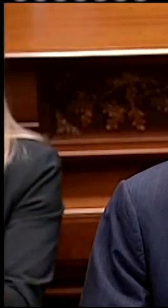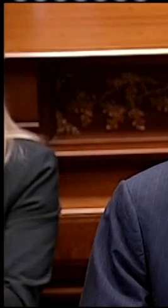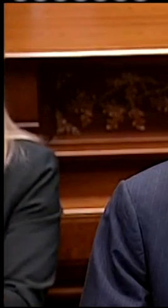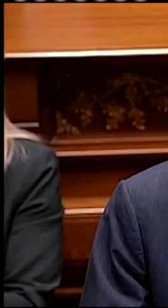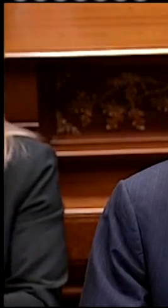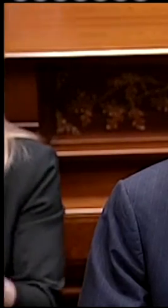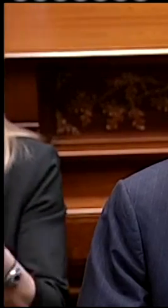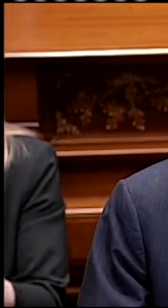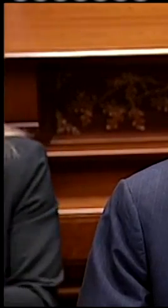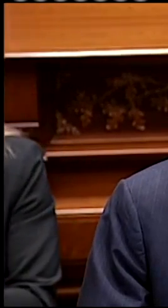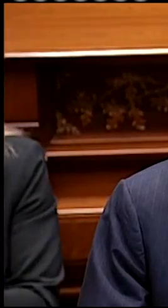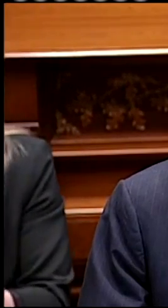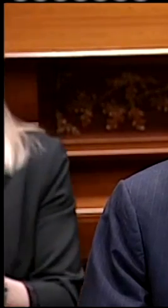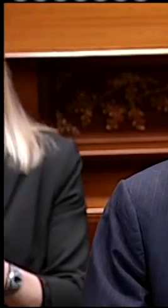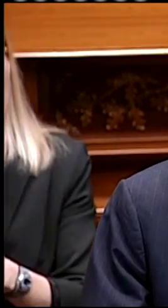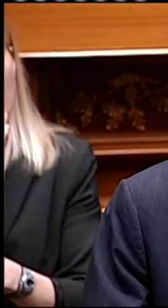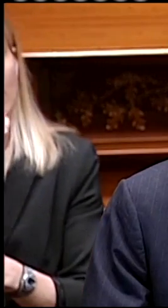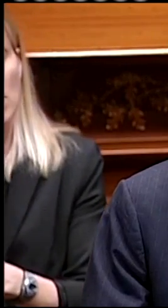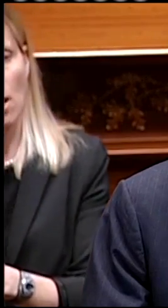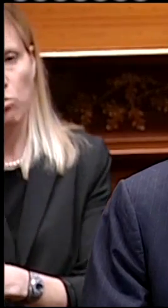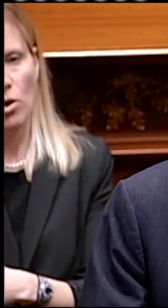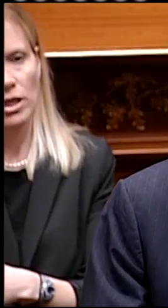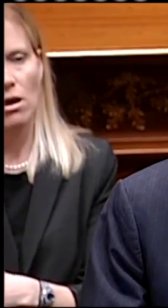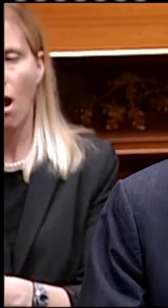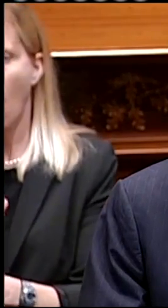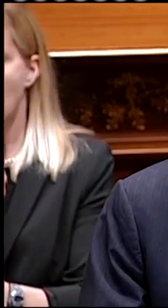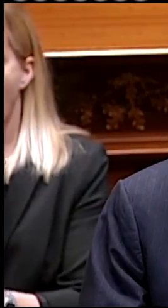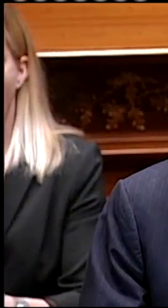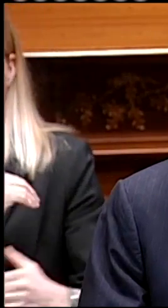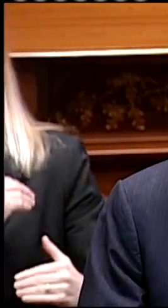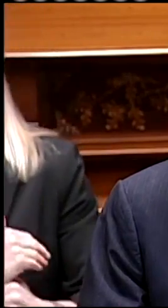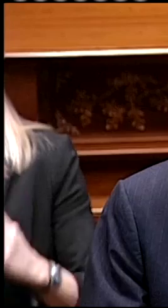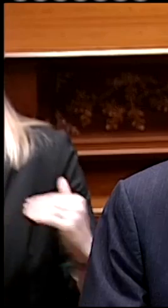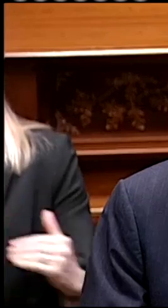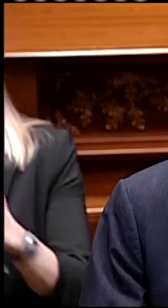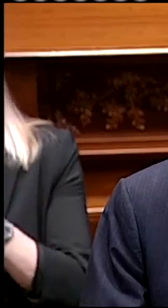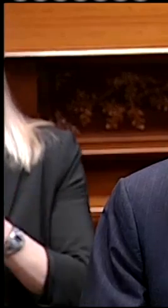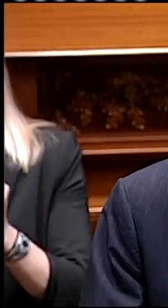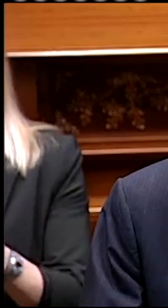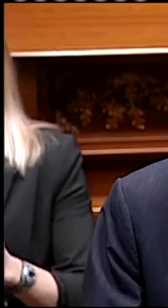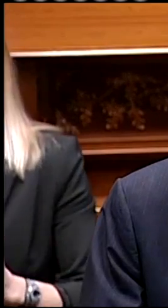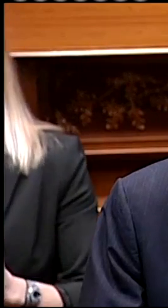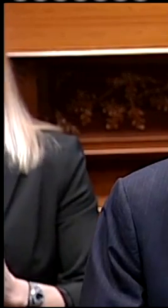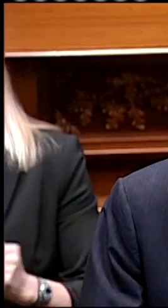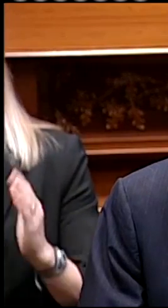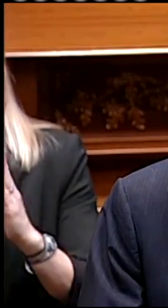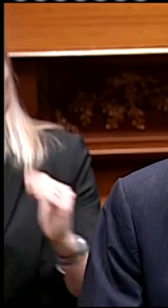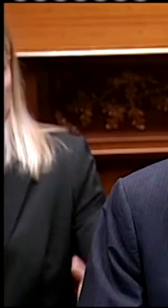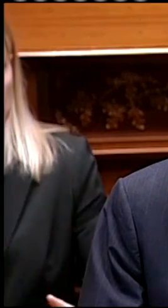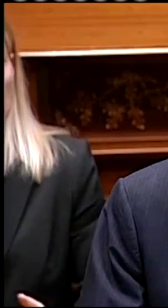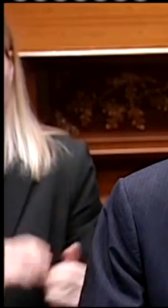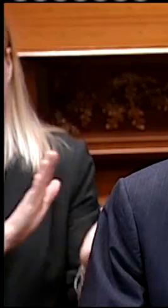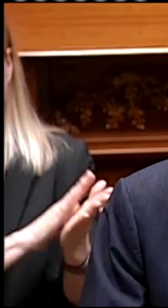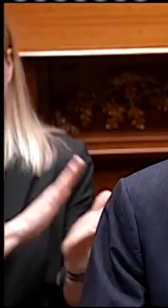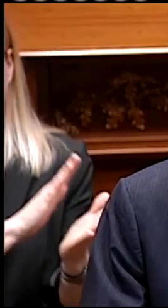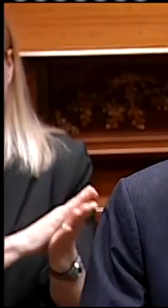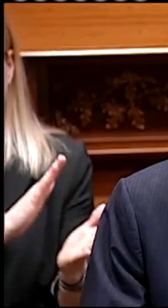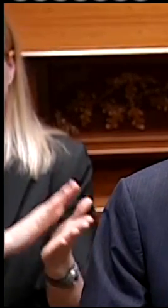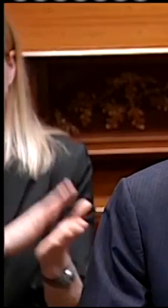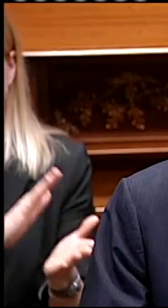both public and private employers are not overburdened by an irrational system.